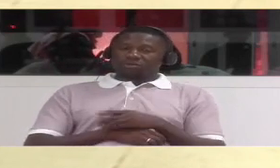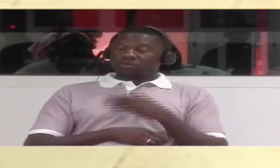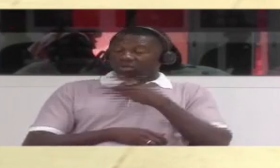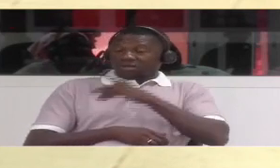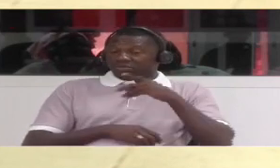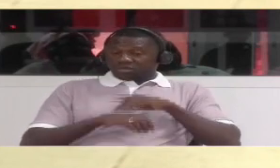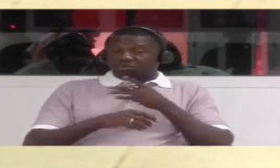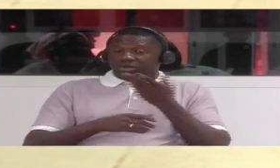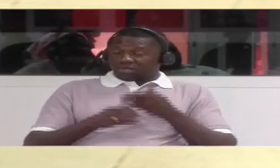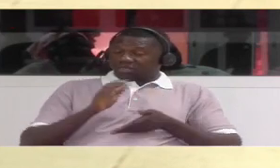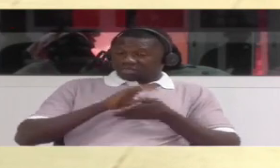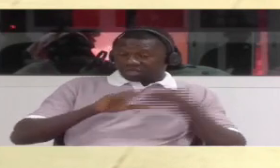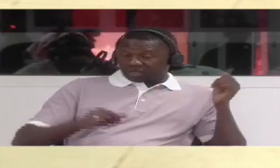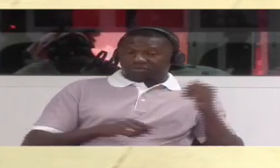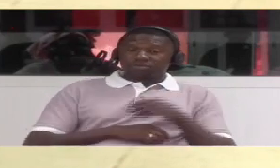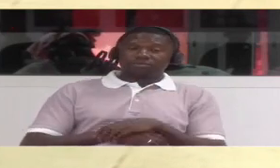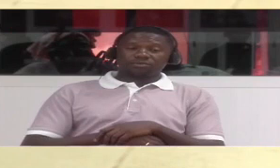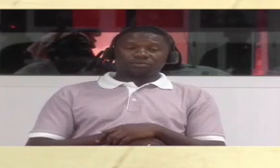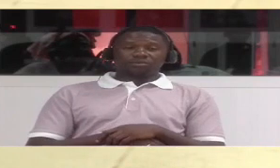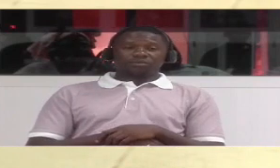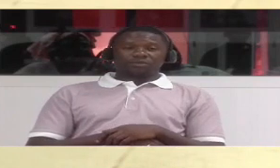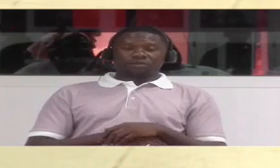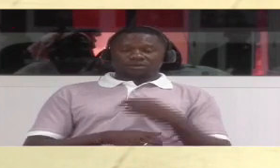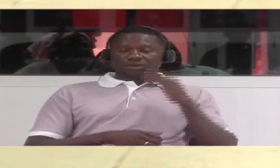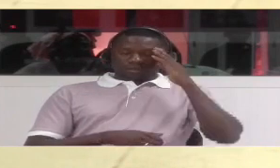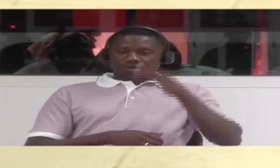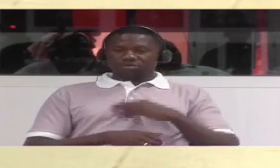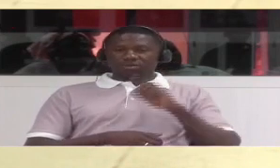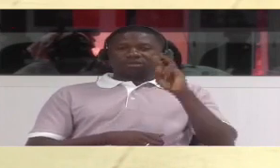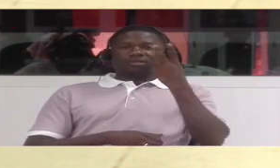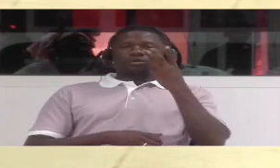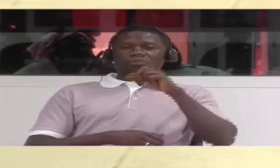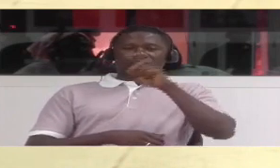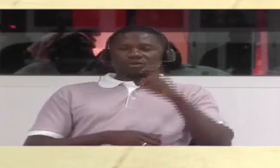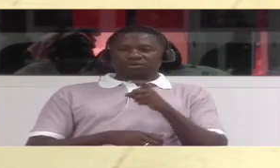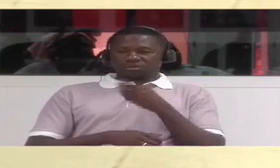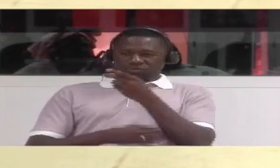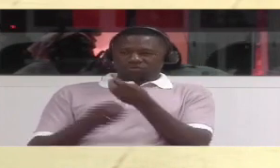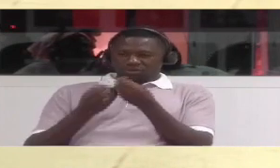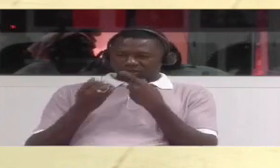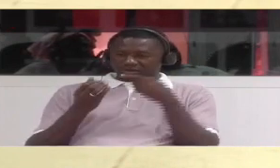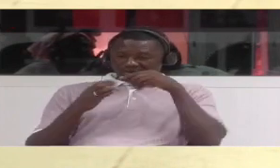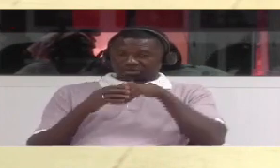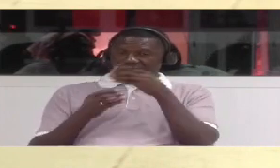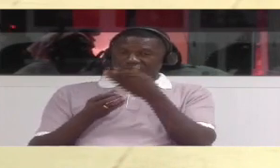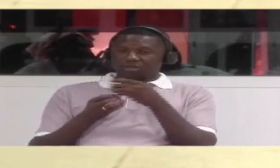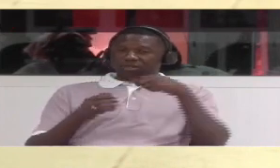Thank you. My second question, actually, you did mention that in